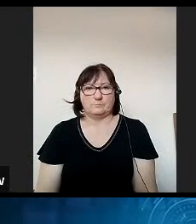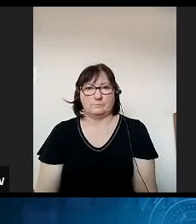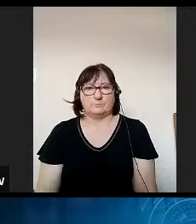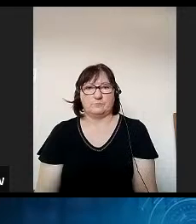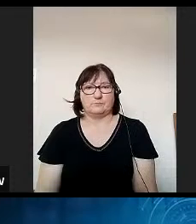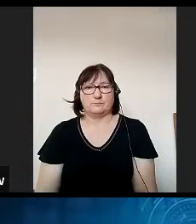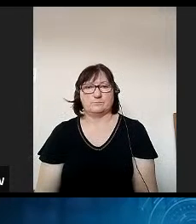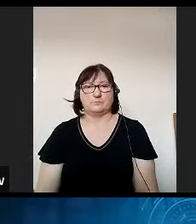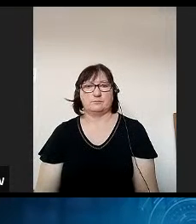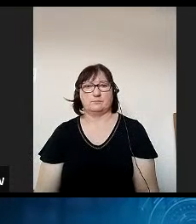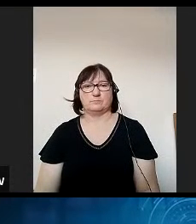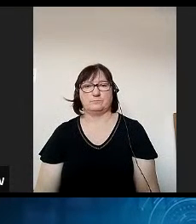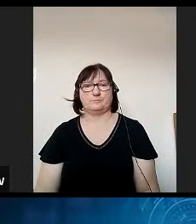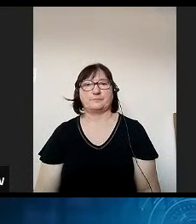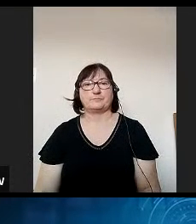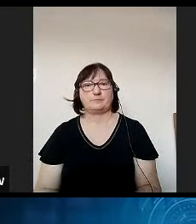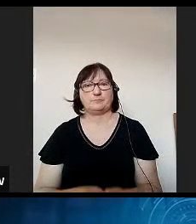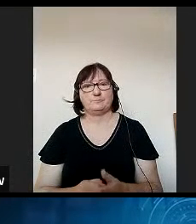may ask.